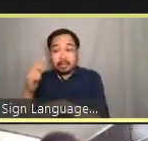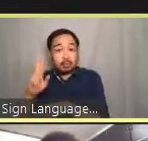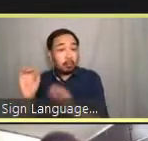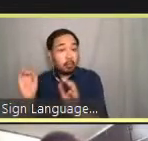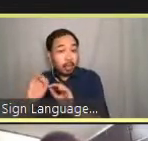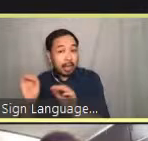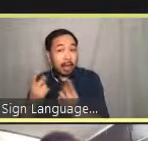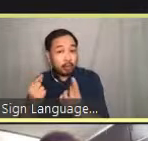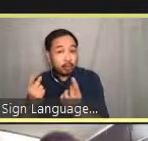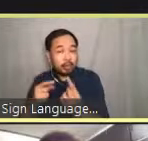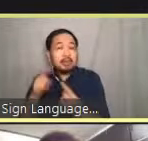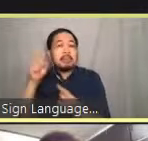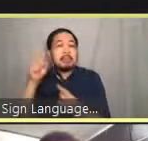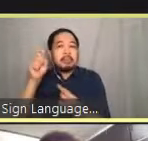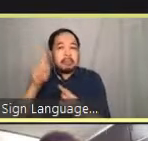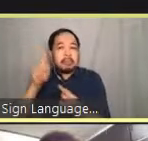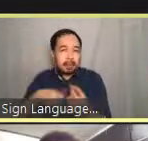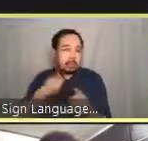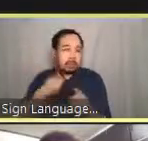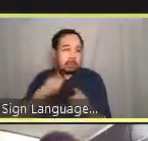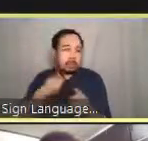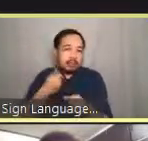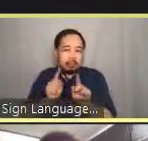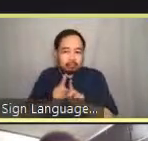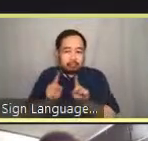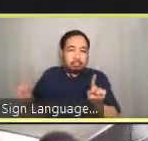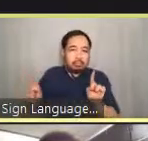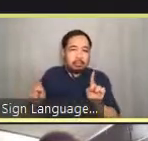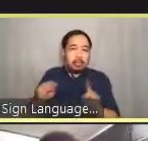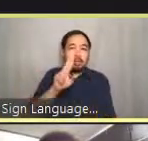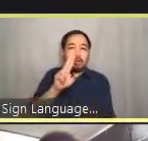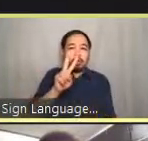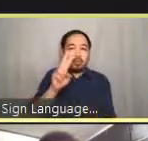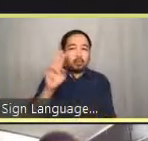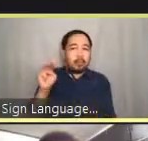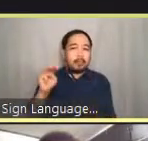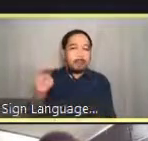Is to maintain really yung physical distancing na 2 meters away from us.